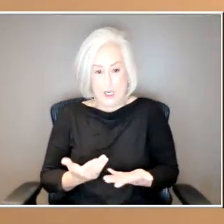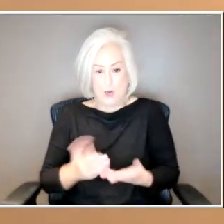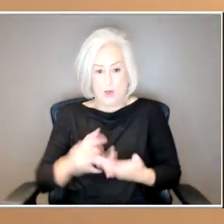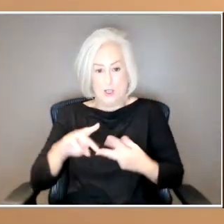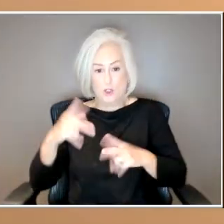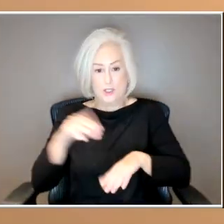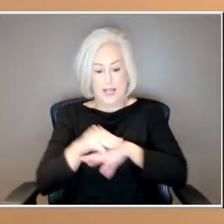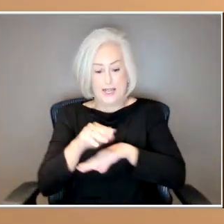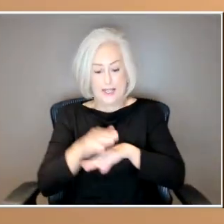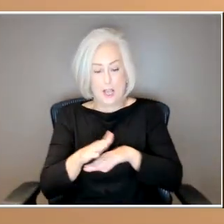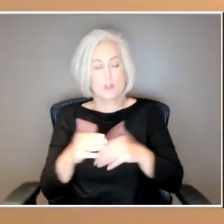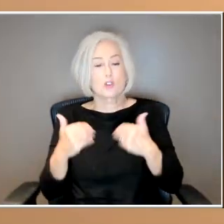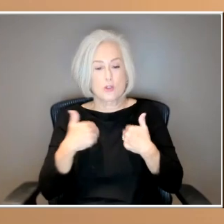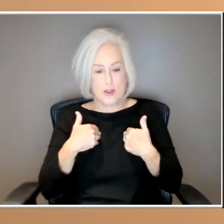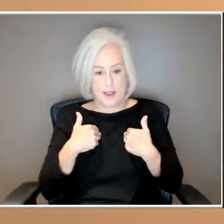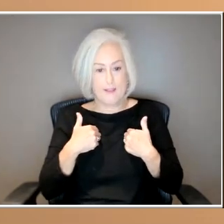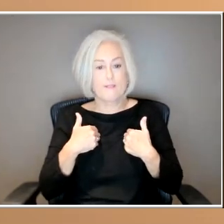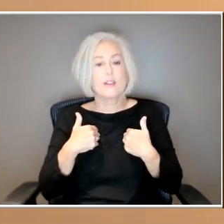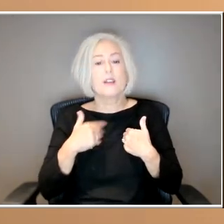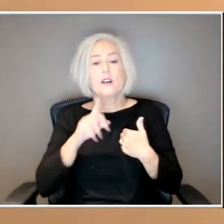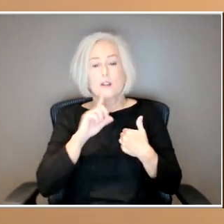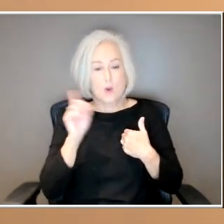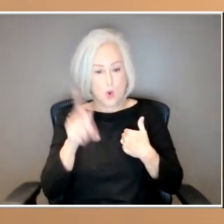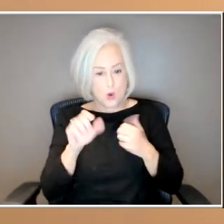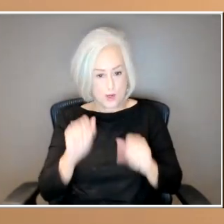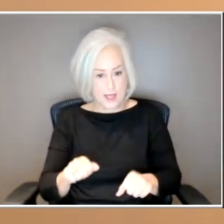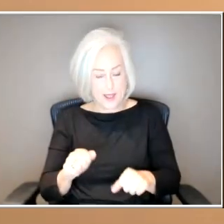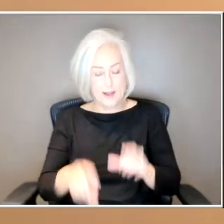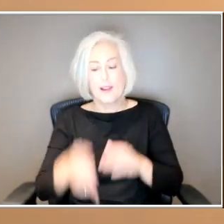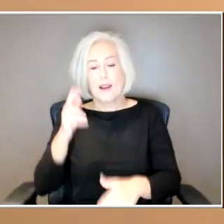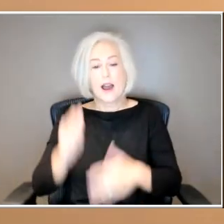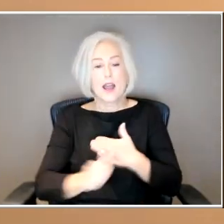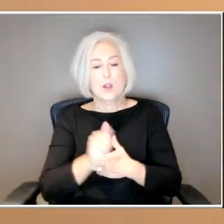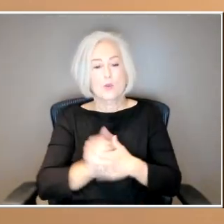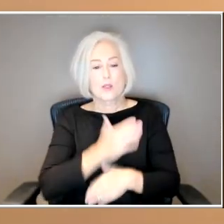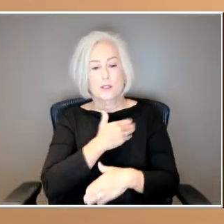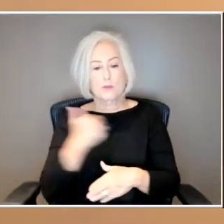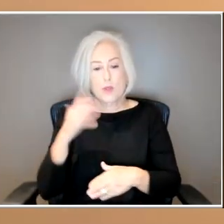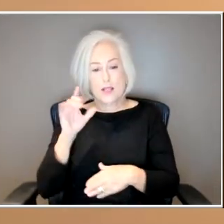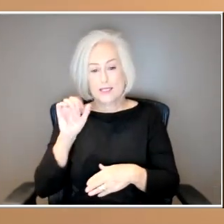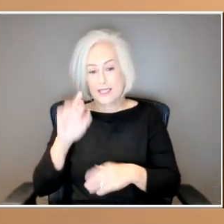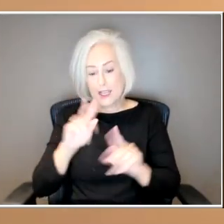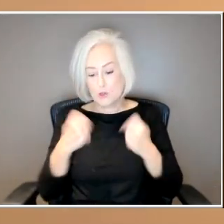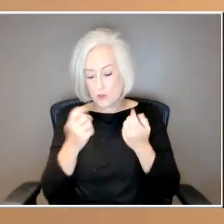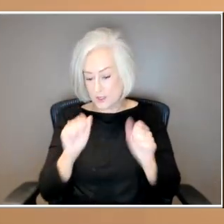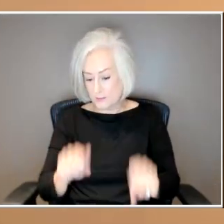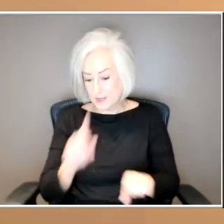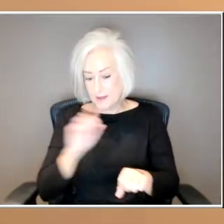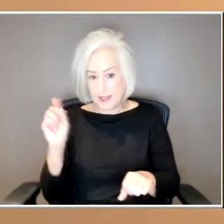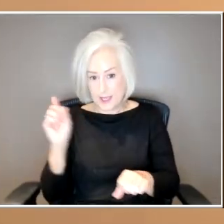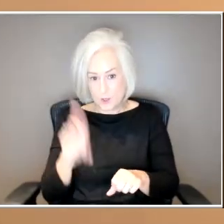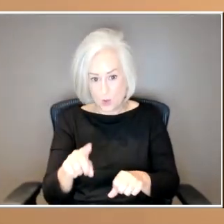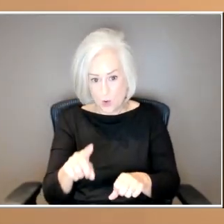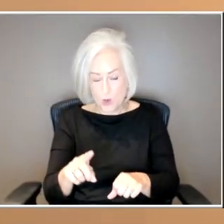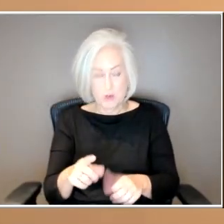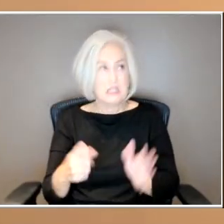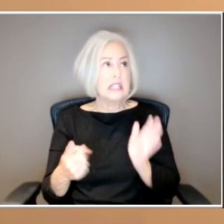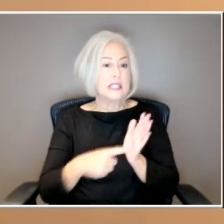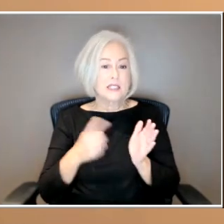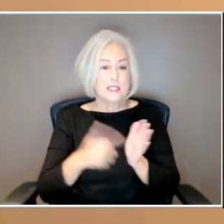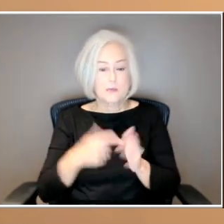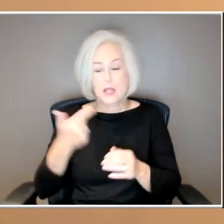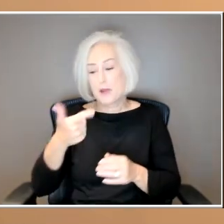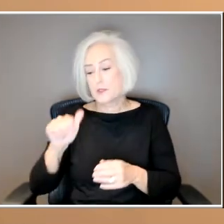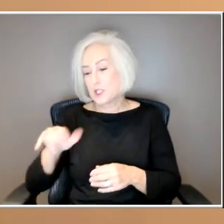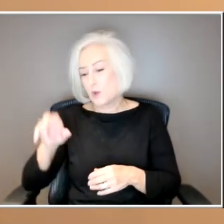it. We also have high-risk breast cancer prevention team that can order that test. Occasionally, people's primary care and GYN